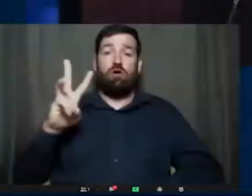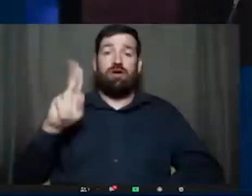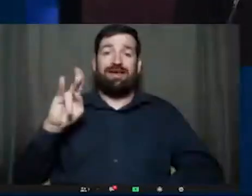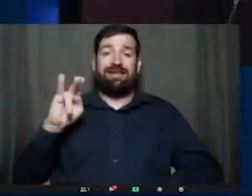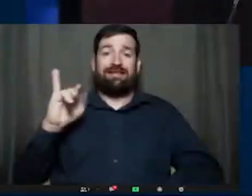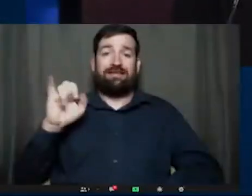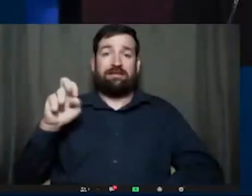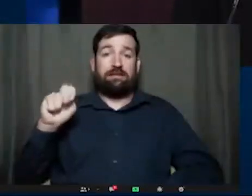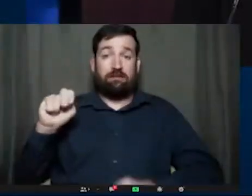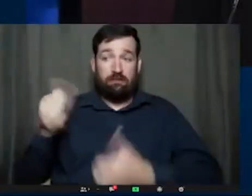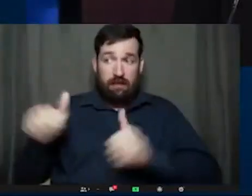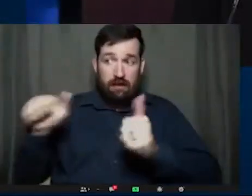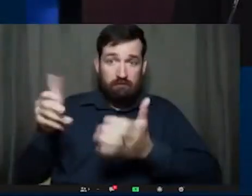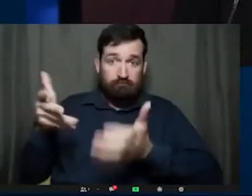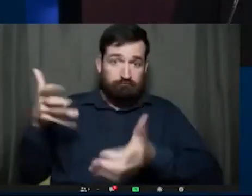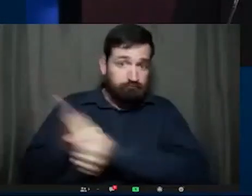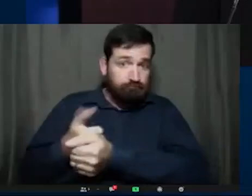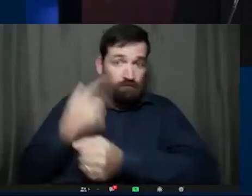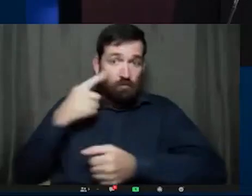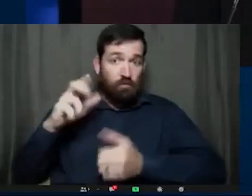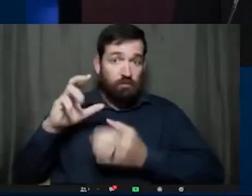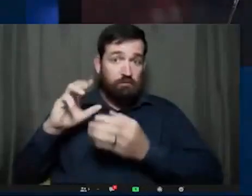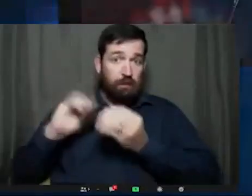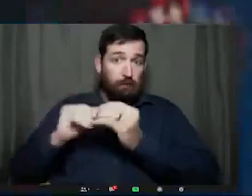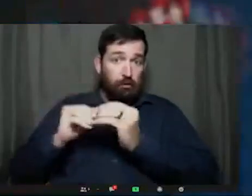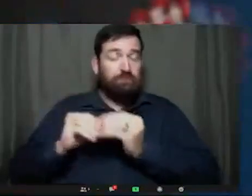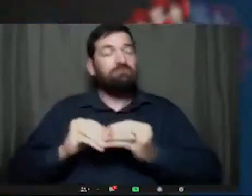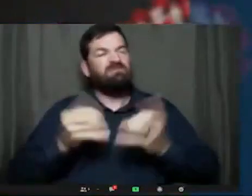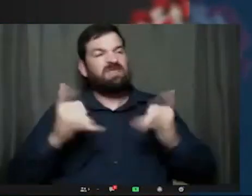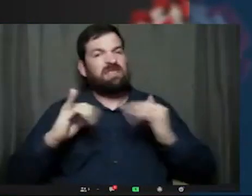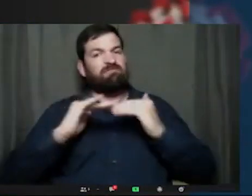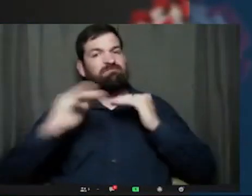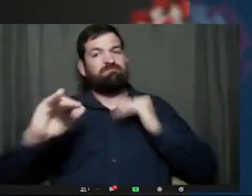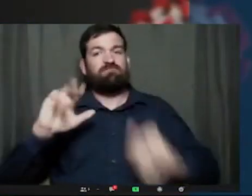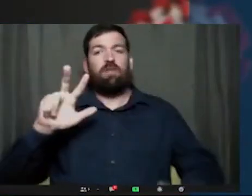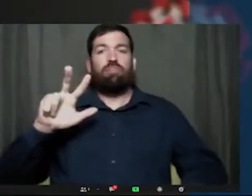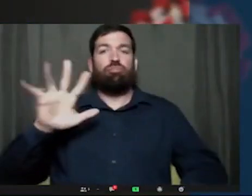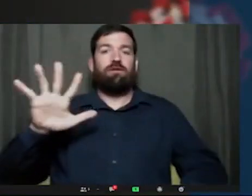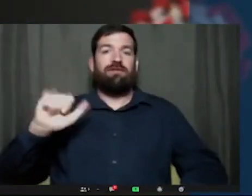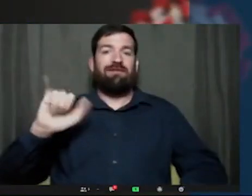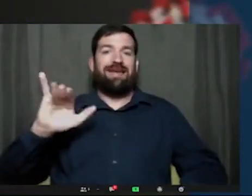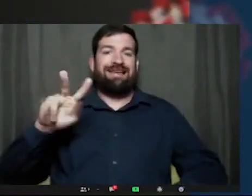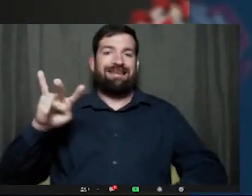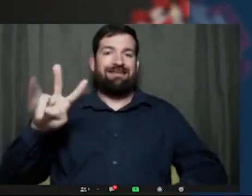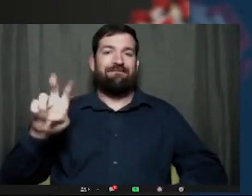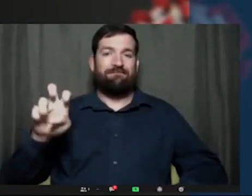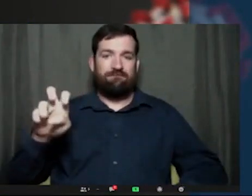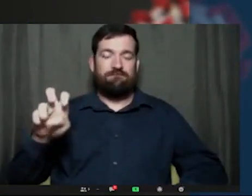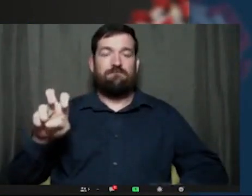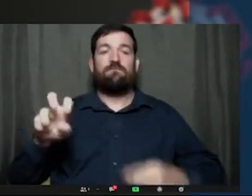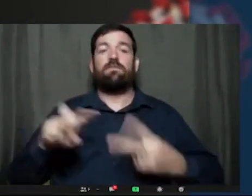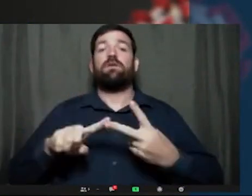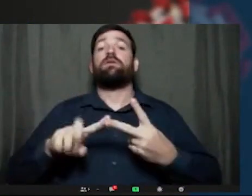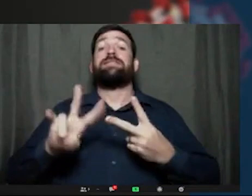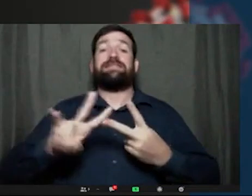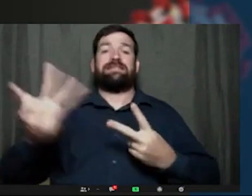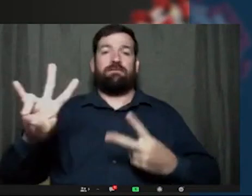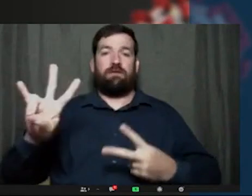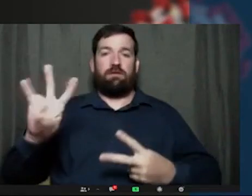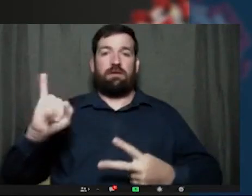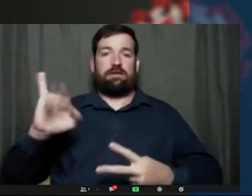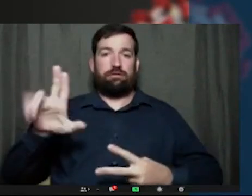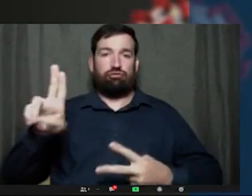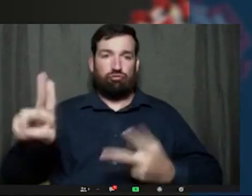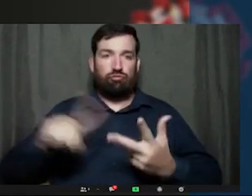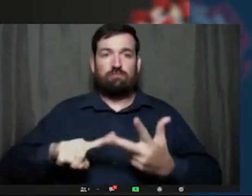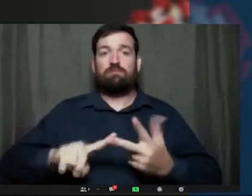numbers? Numbers are holding steady, 35 active infections, 7 in the ICU, 6 on the ventilator. A